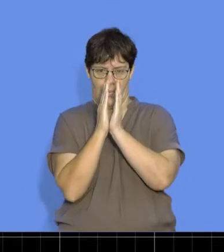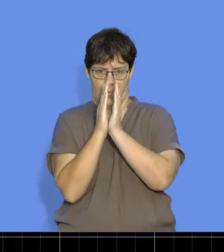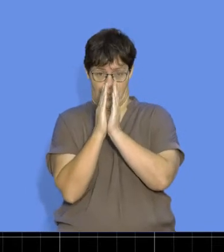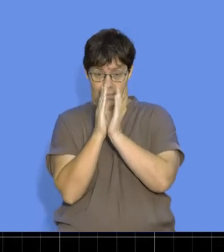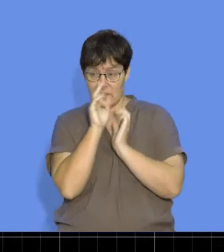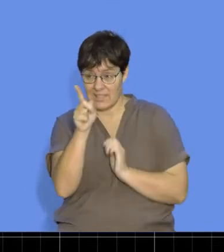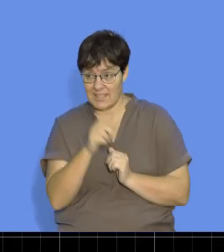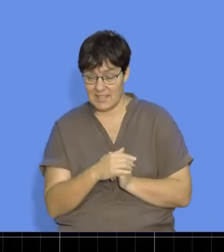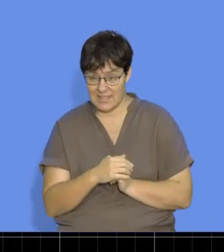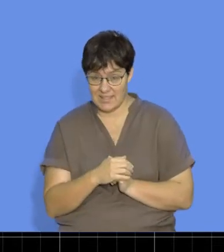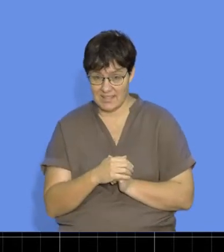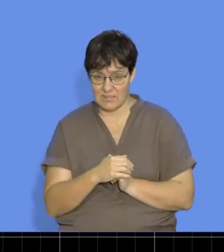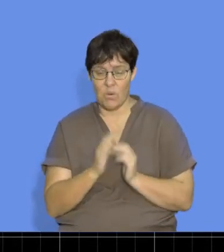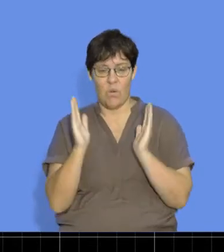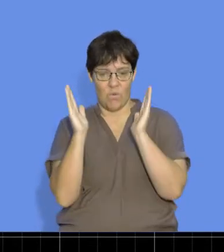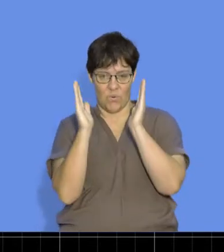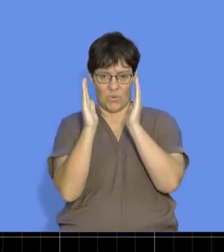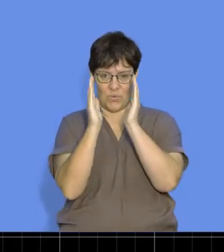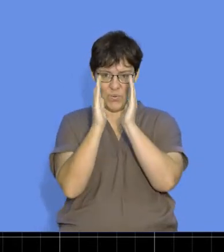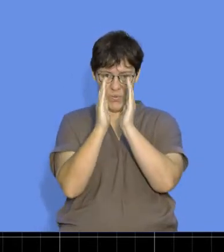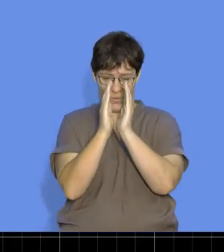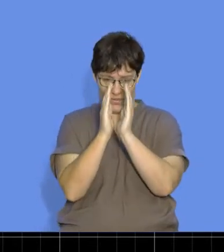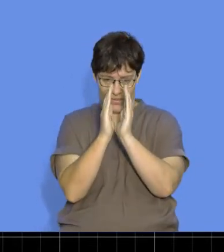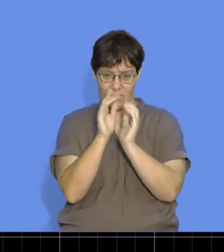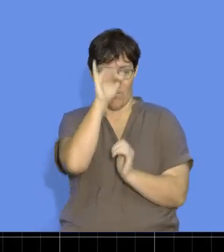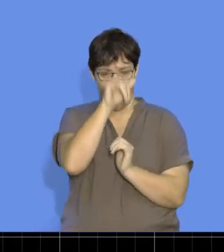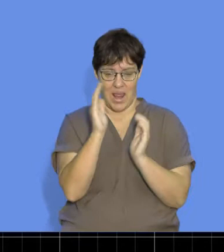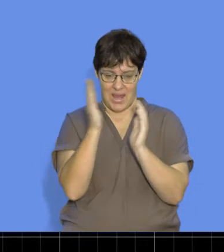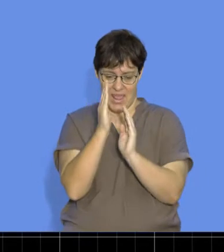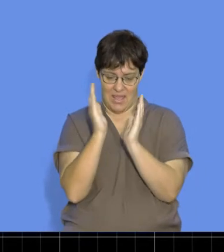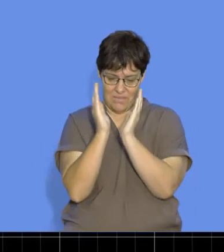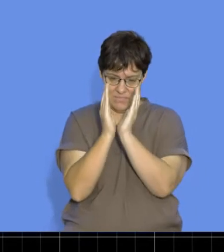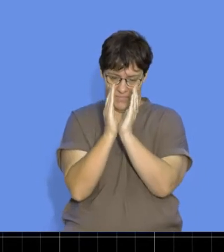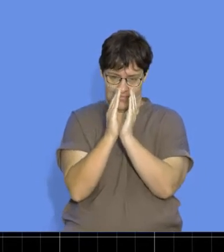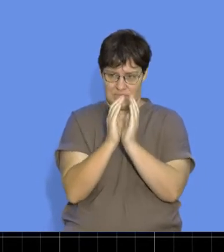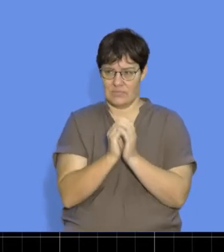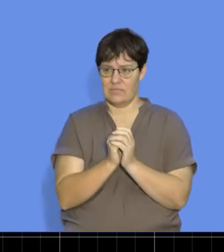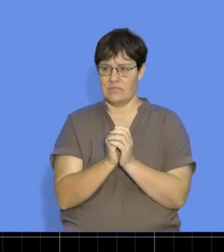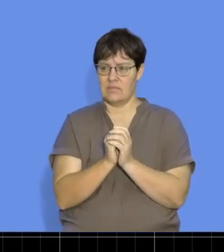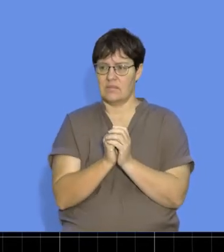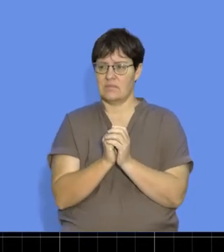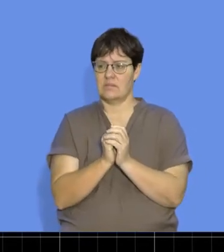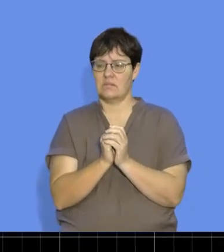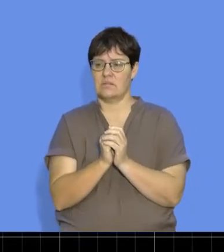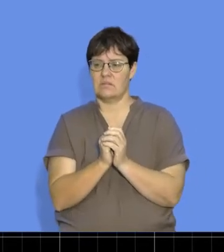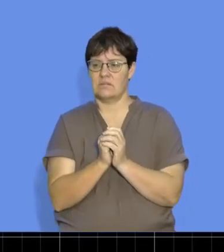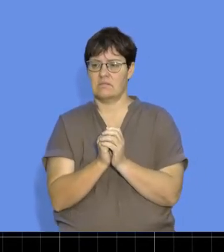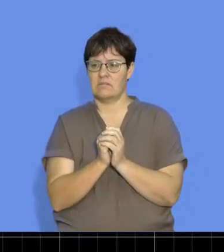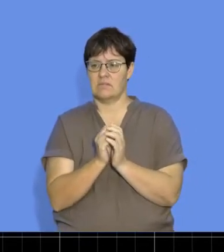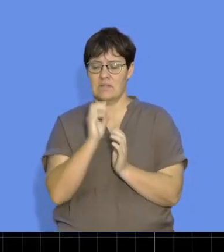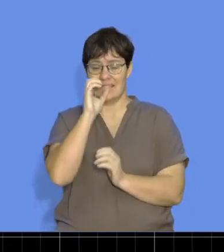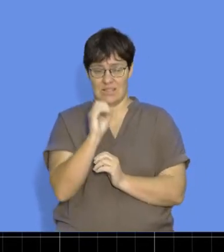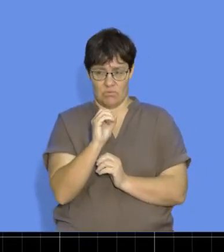and narrower, right? It becomes close and close to the y-axis. But now, when it gets to